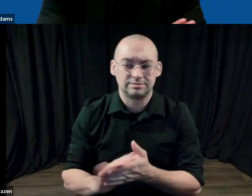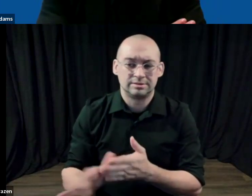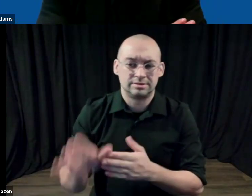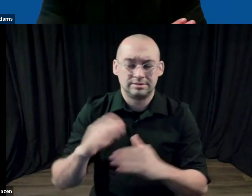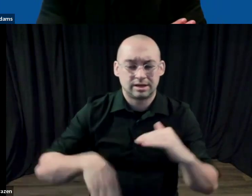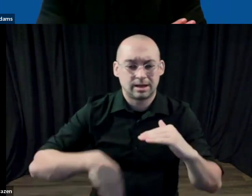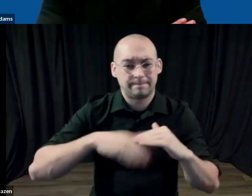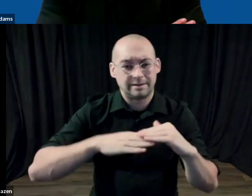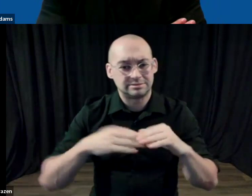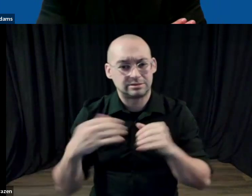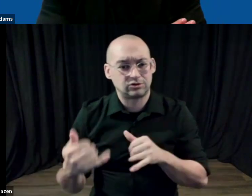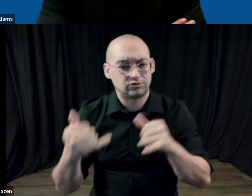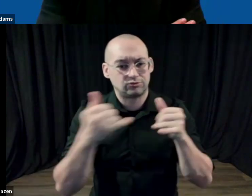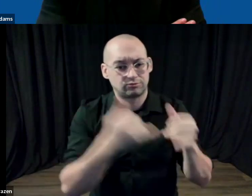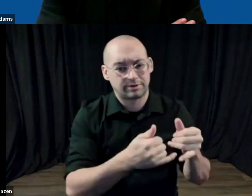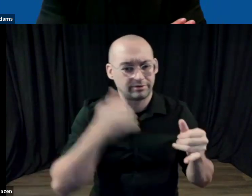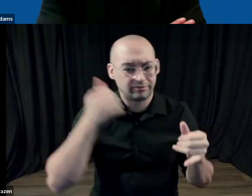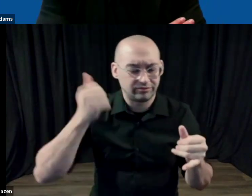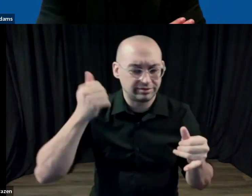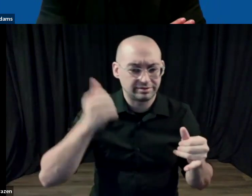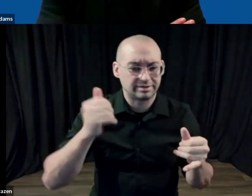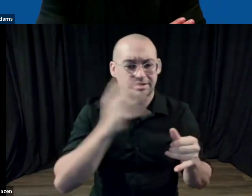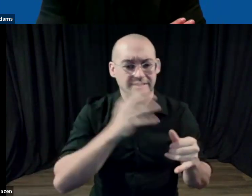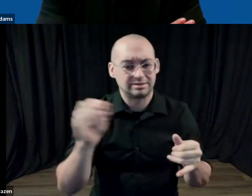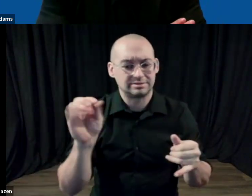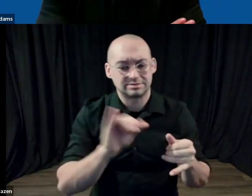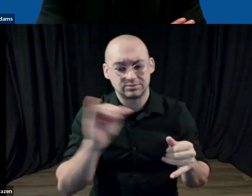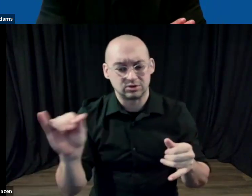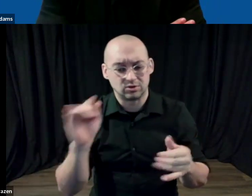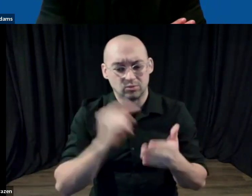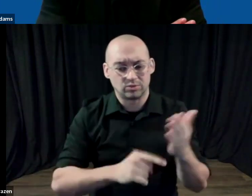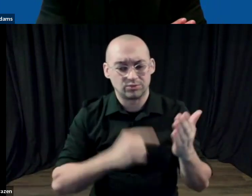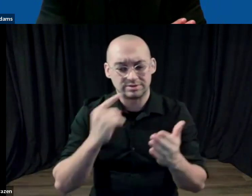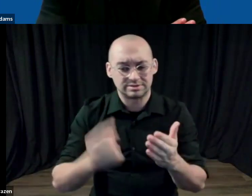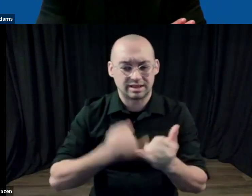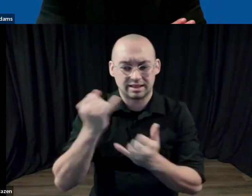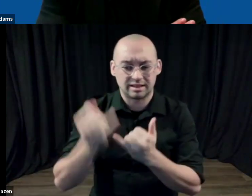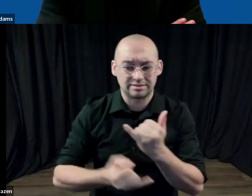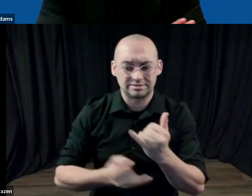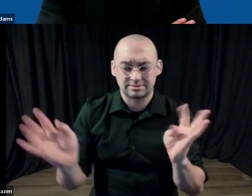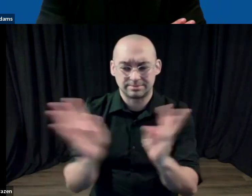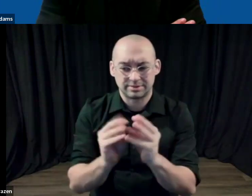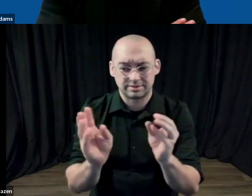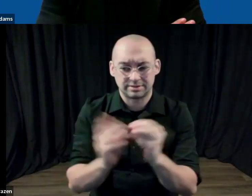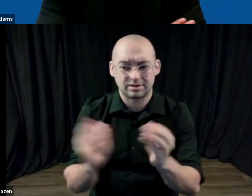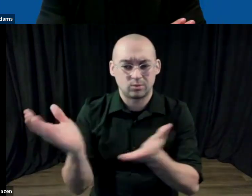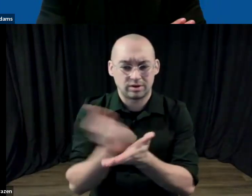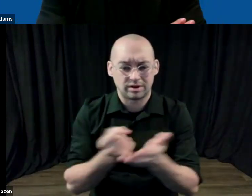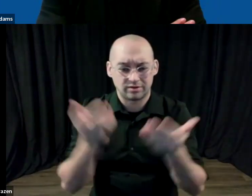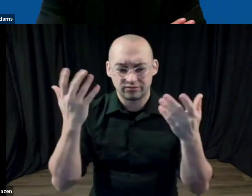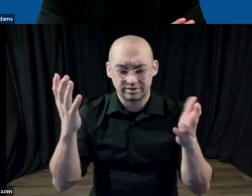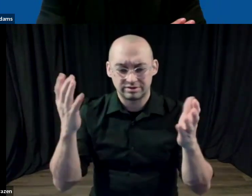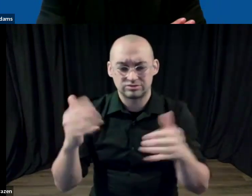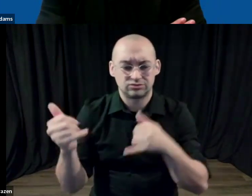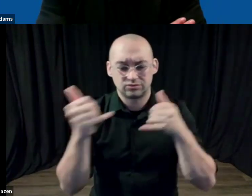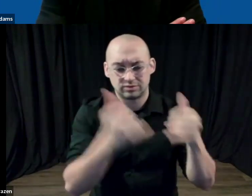grant funding, and similar to what we said at our last meeting, we received the grant